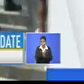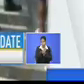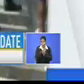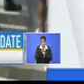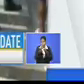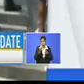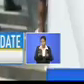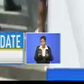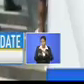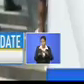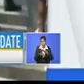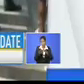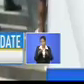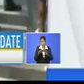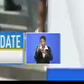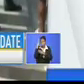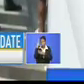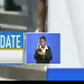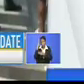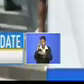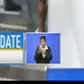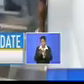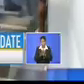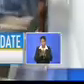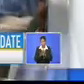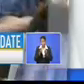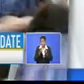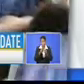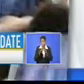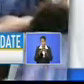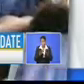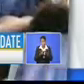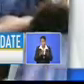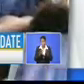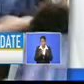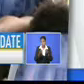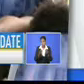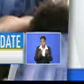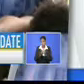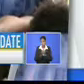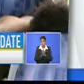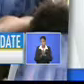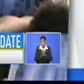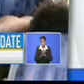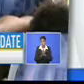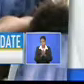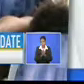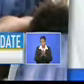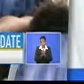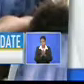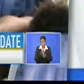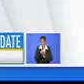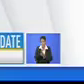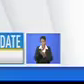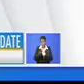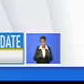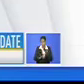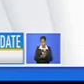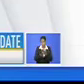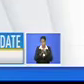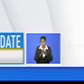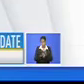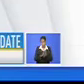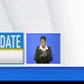circumstances, but the law must be carried out in all instances. And the risks that you are taking are not